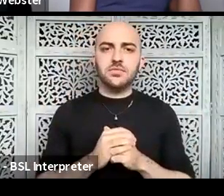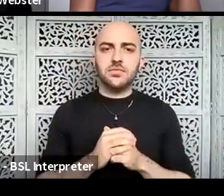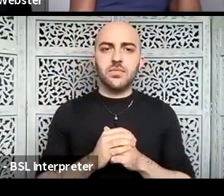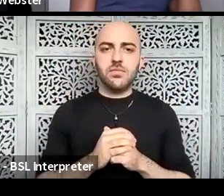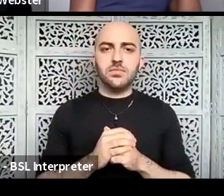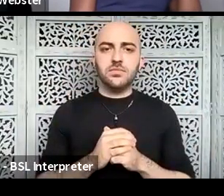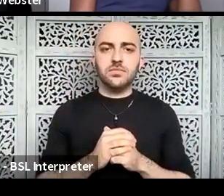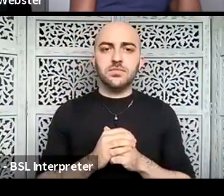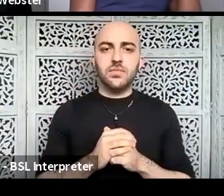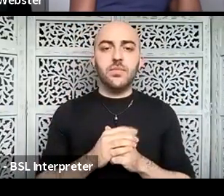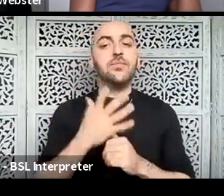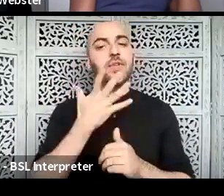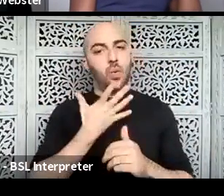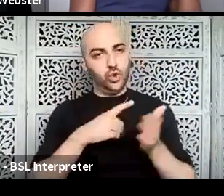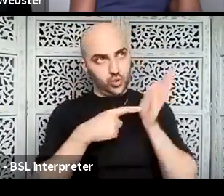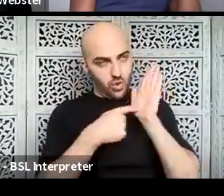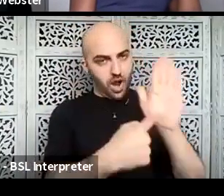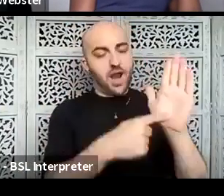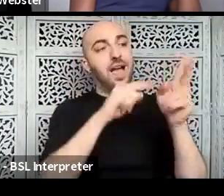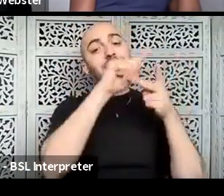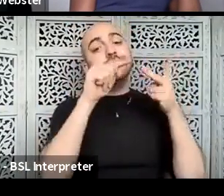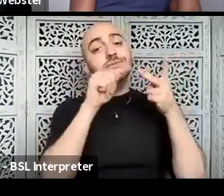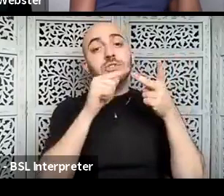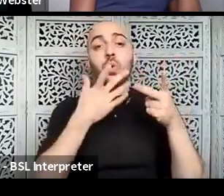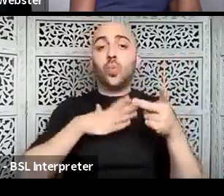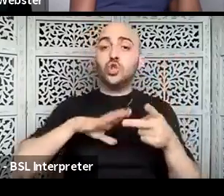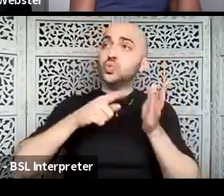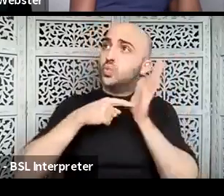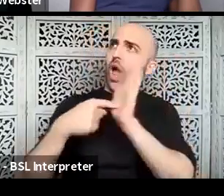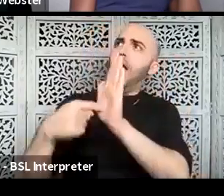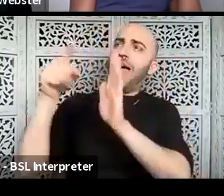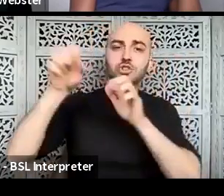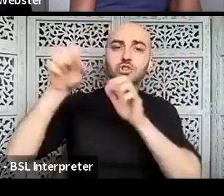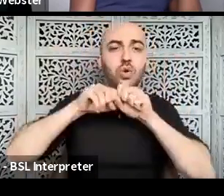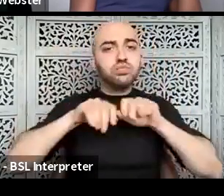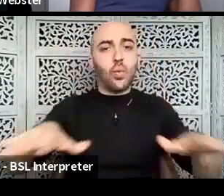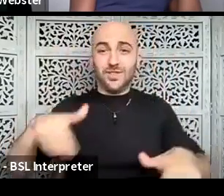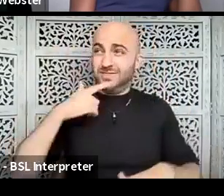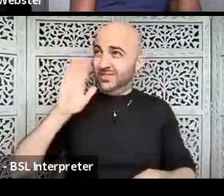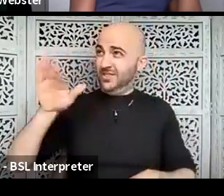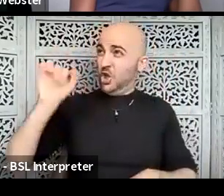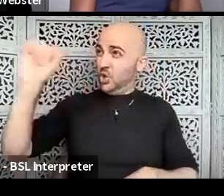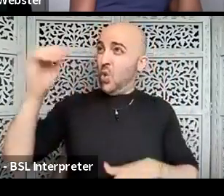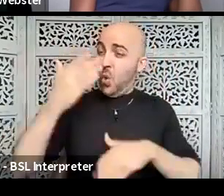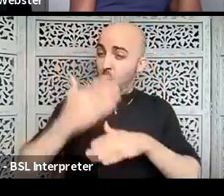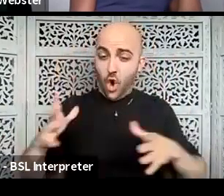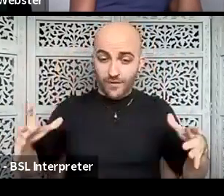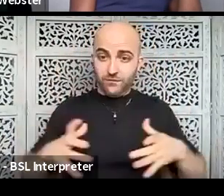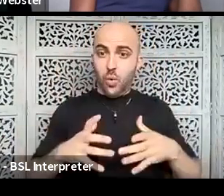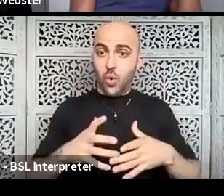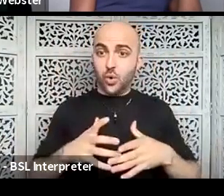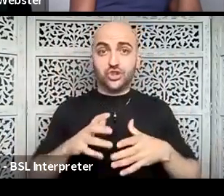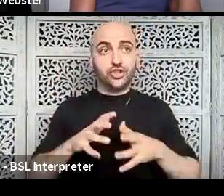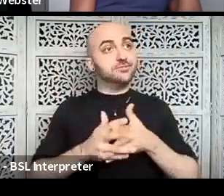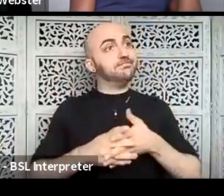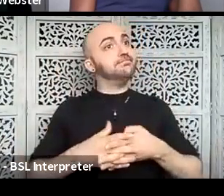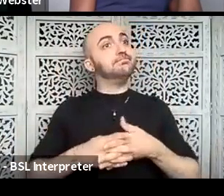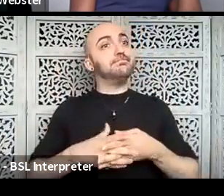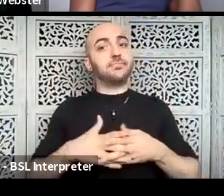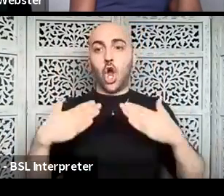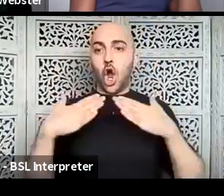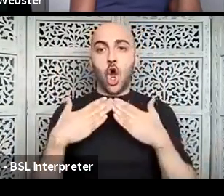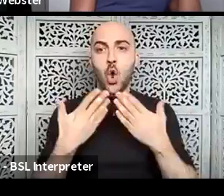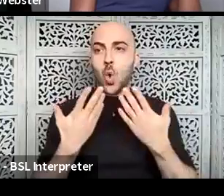highlight that. But I also wanted to highlight to the broadcasters, look, you've got, you know, your entire workforce is sitting at home, really uncertain about the